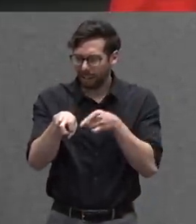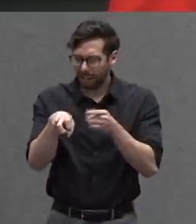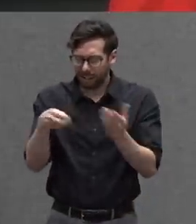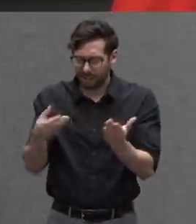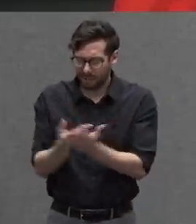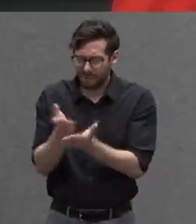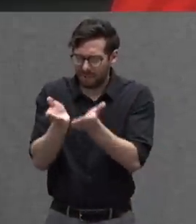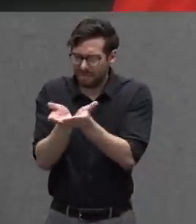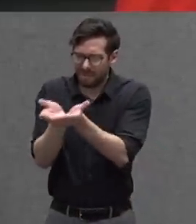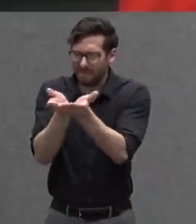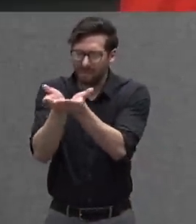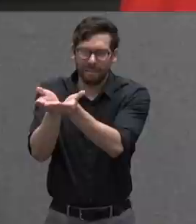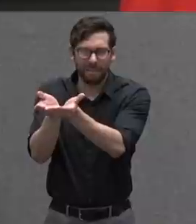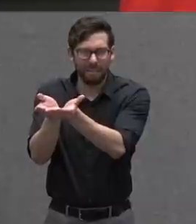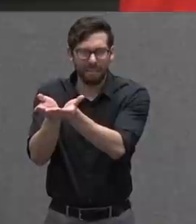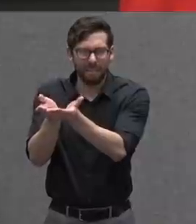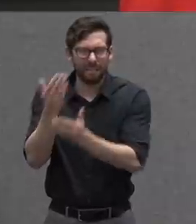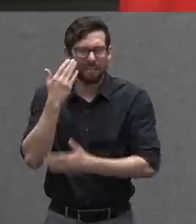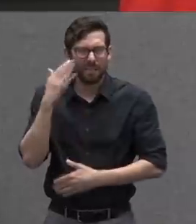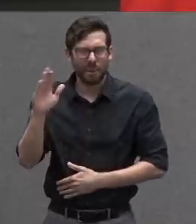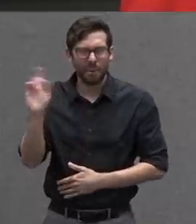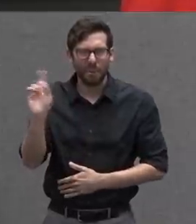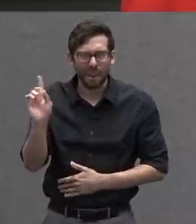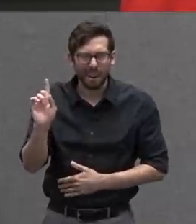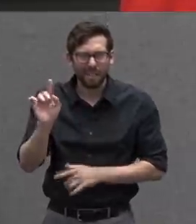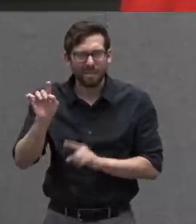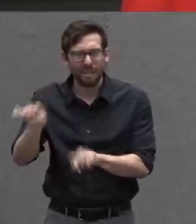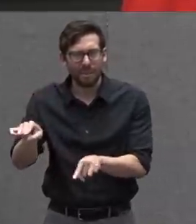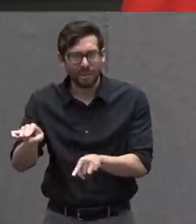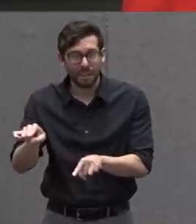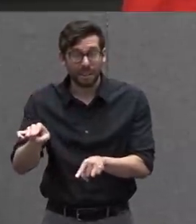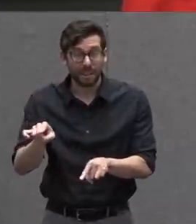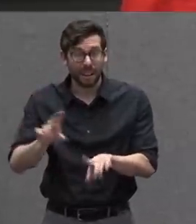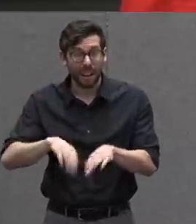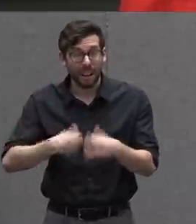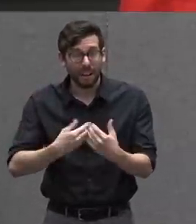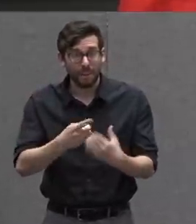know where it's going? What would you feel? Is it exciting?